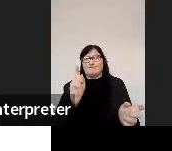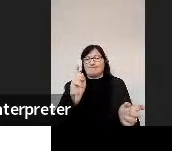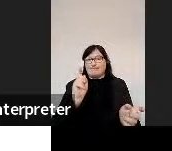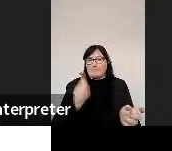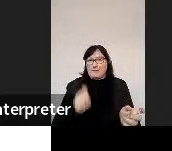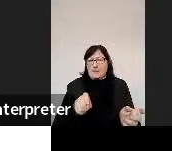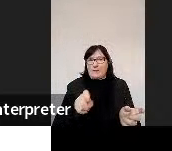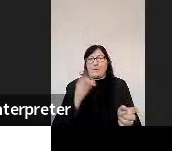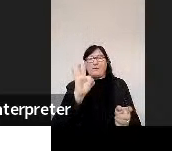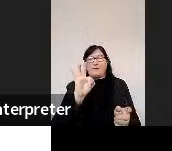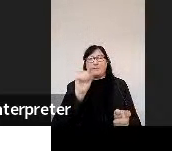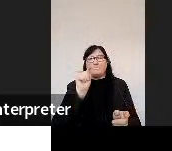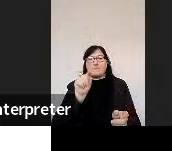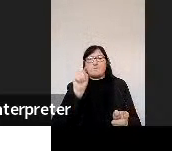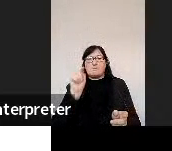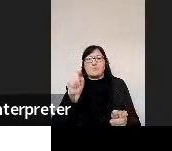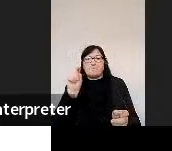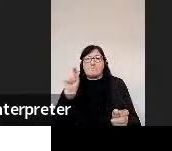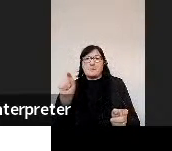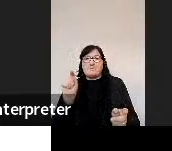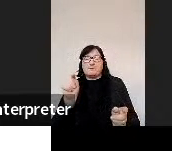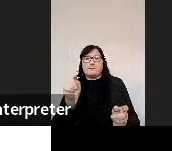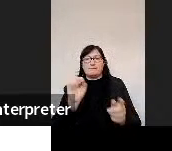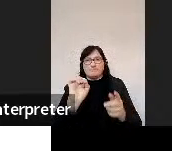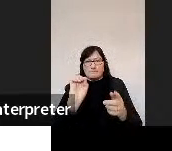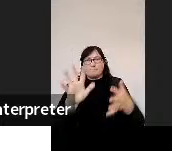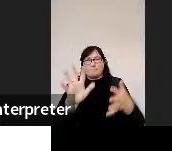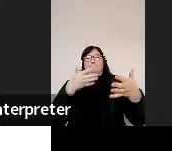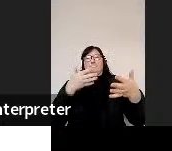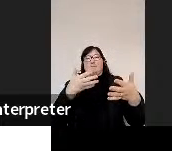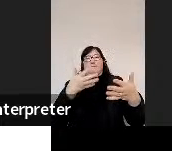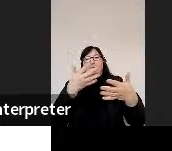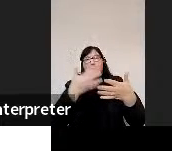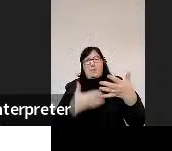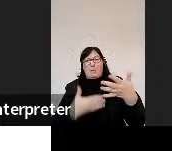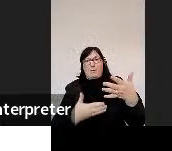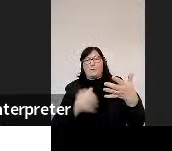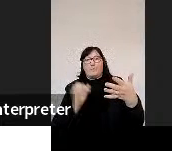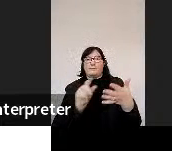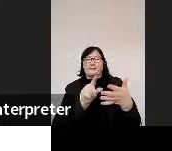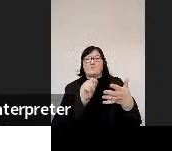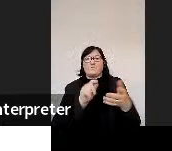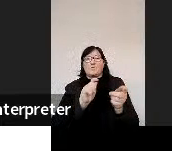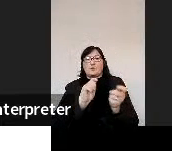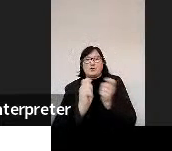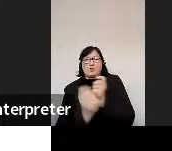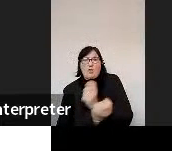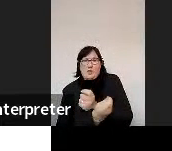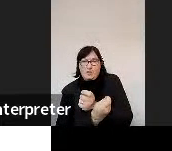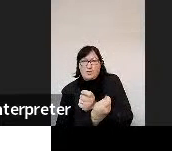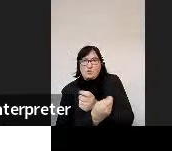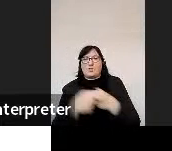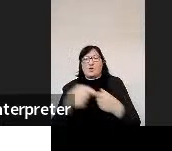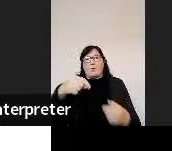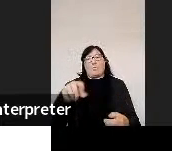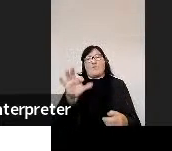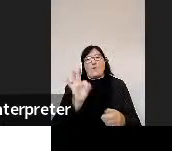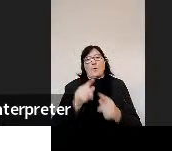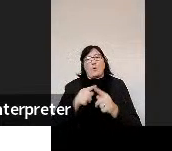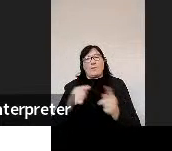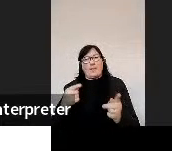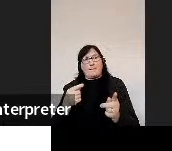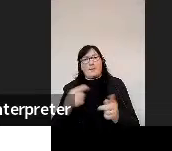dots, and it will bring up a menu, and you would select Change Portfolio Type and change it to Organization.